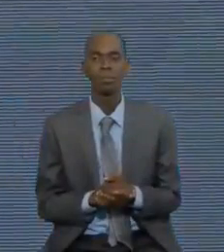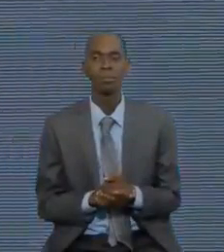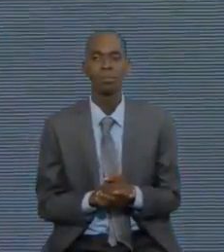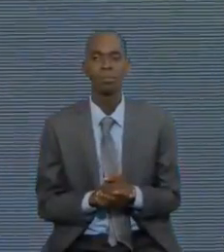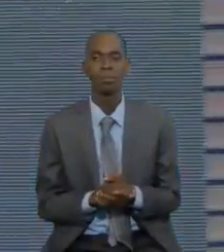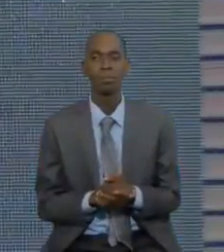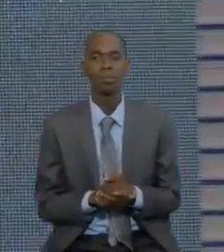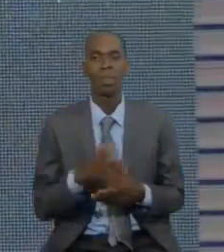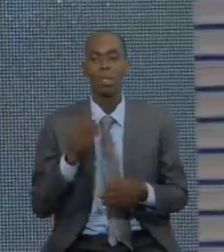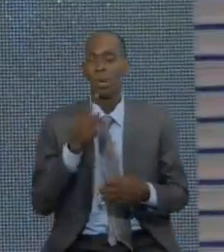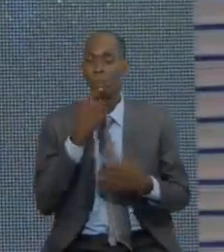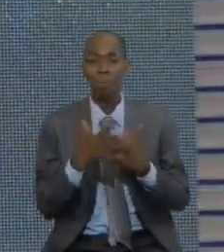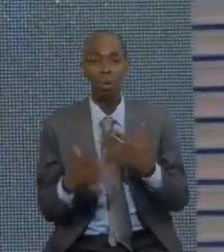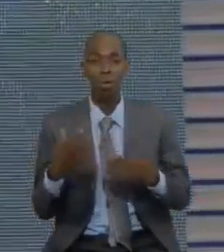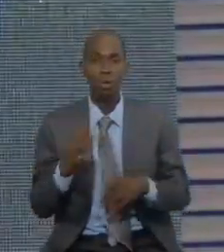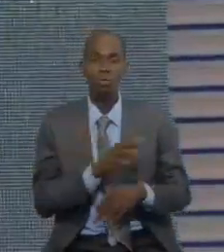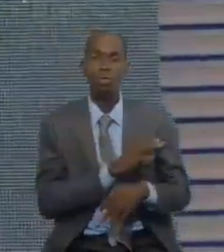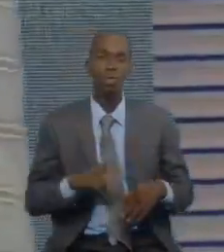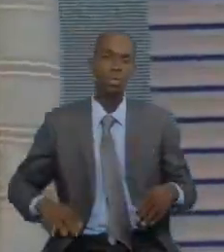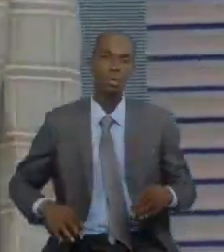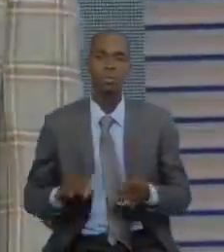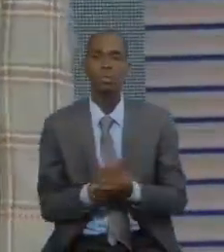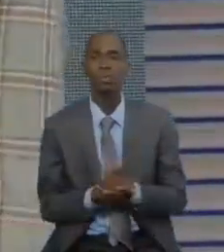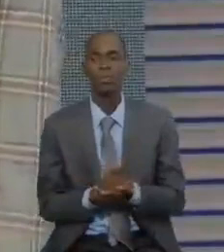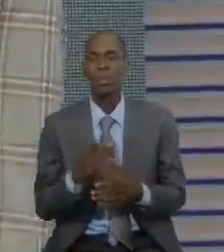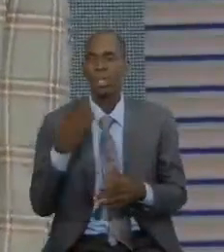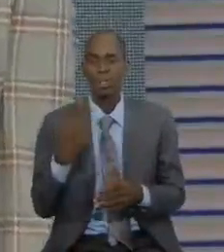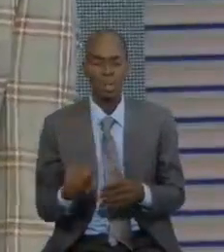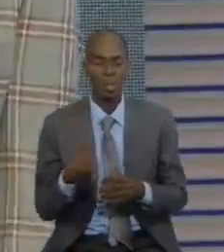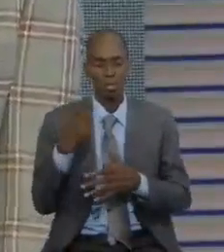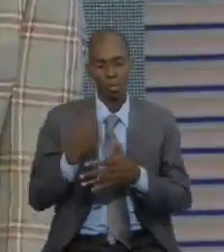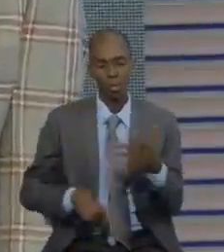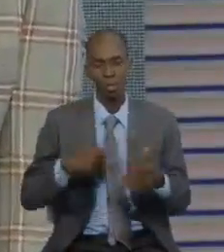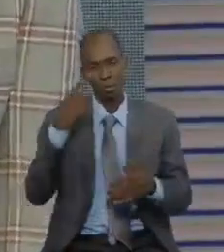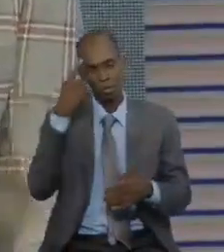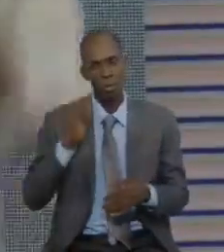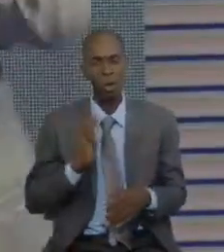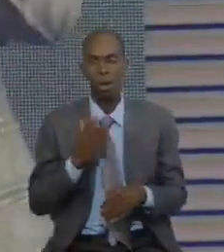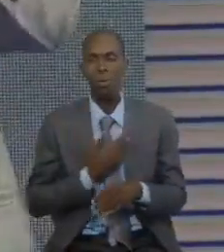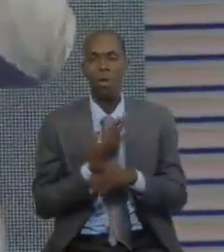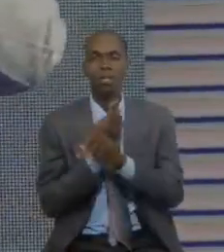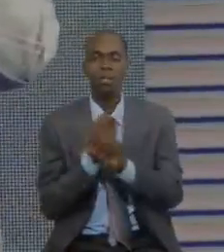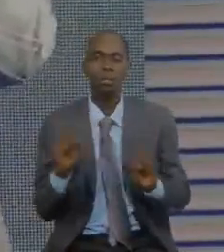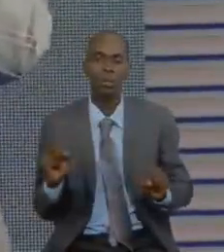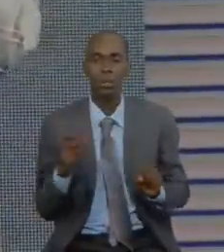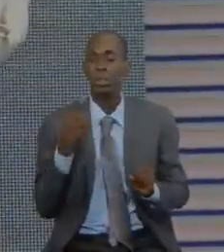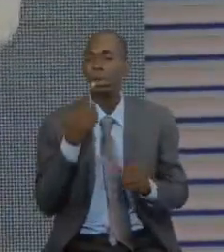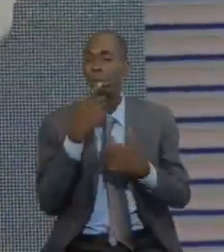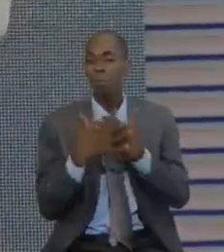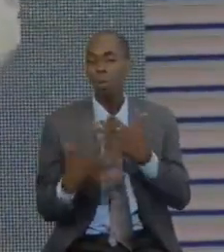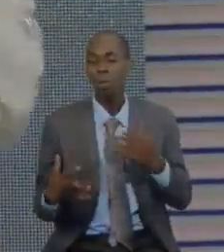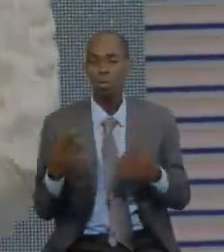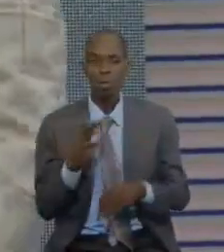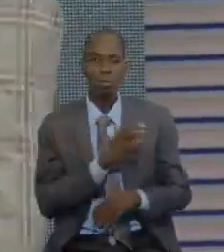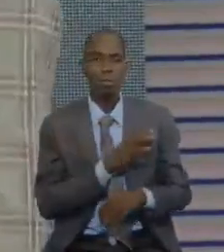The blood of Christ. Le sang de Christ. The price for our redemption. Le prix de notre redemption. The blood of Christ. Le sang